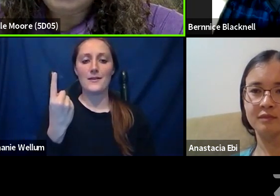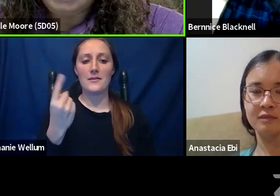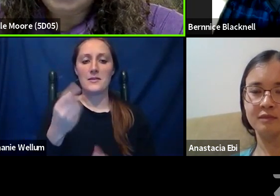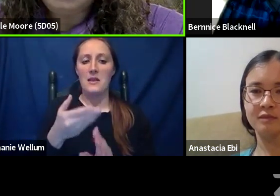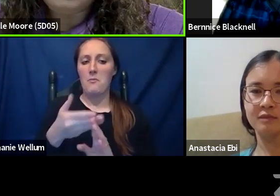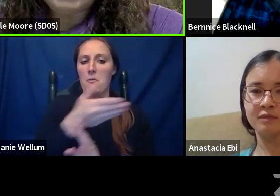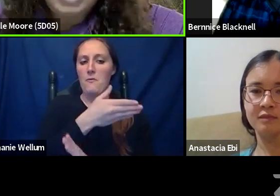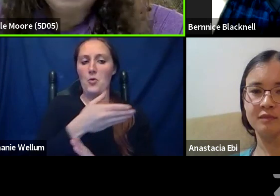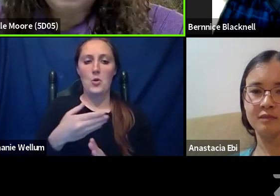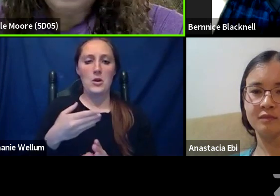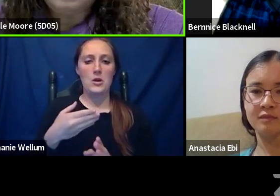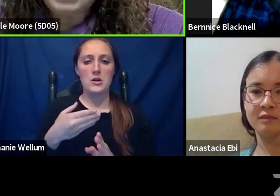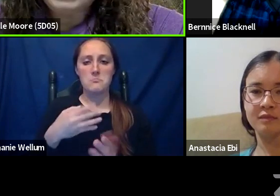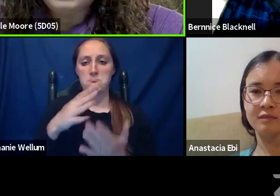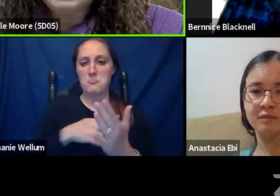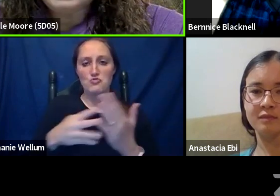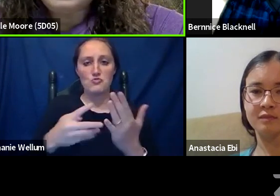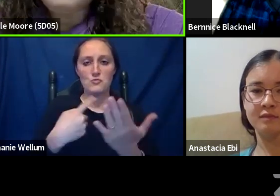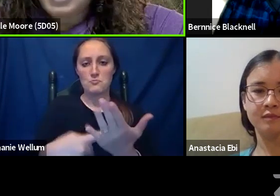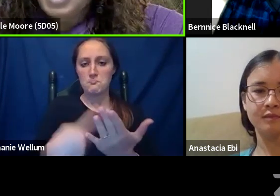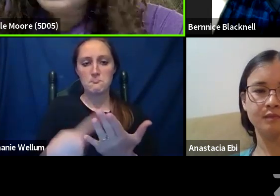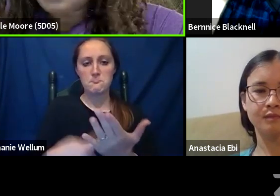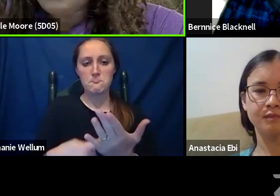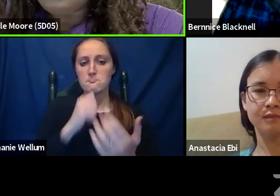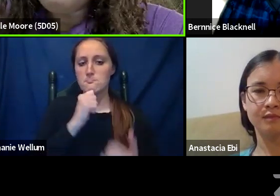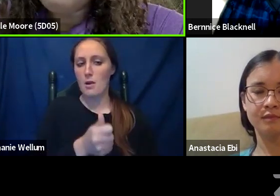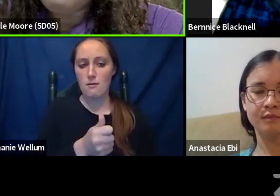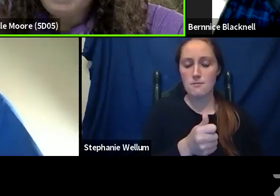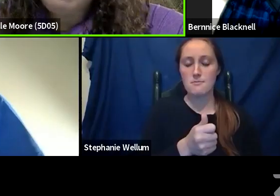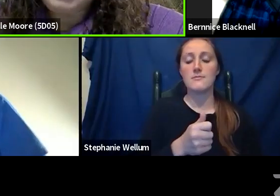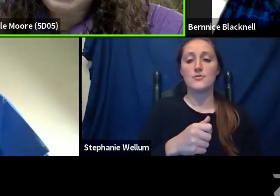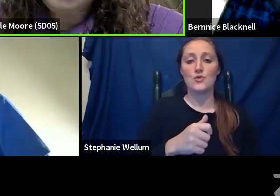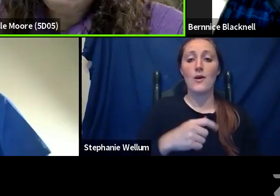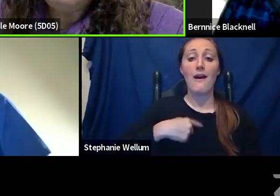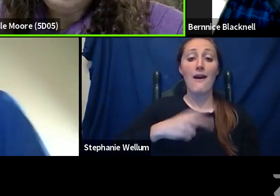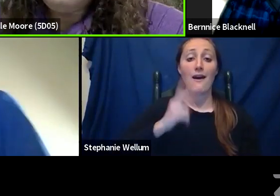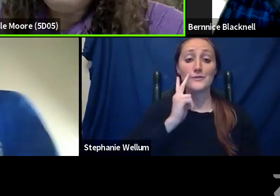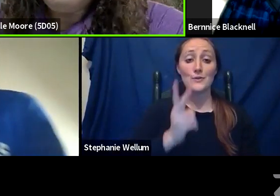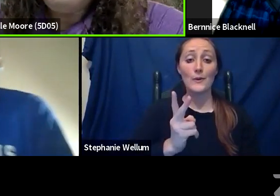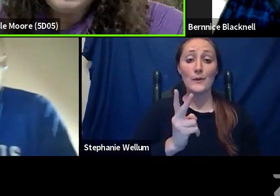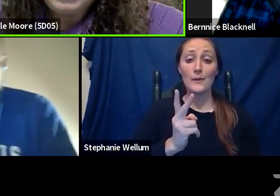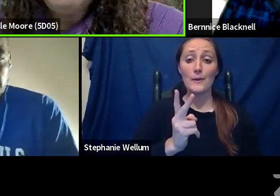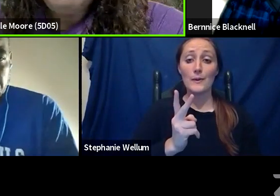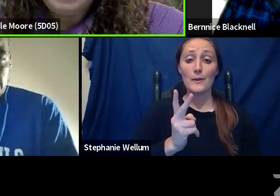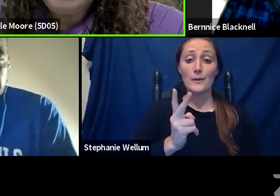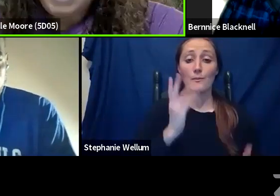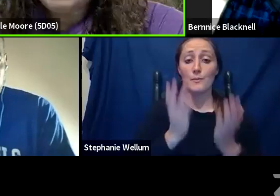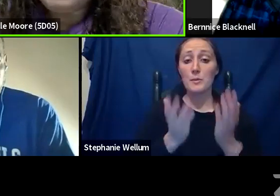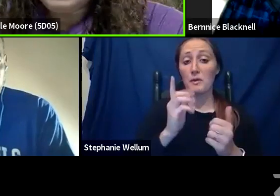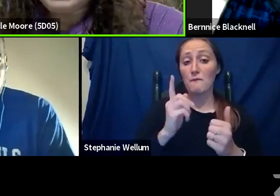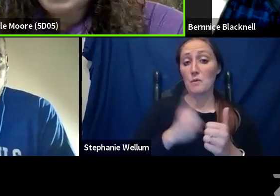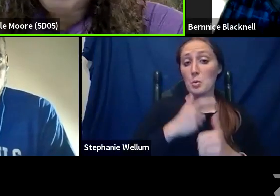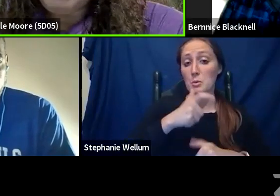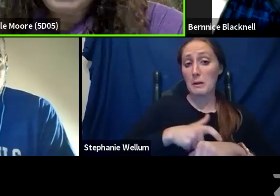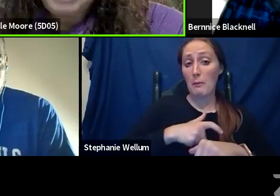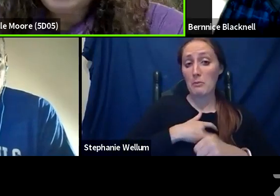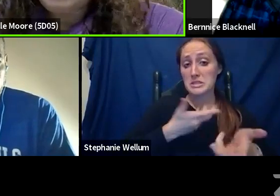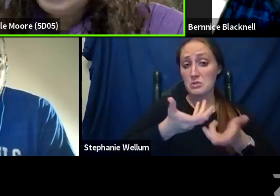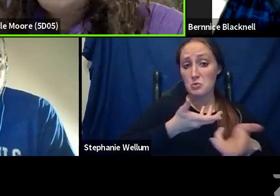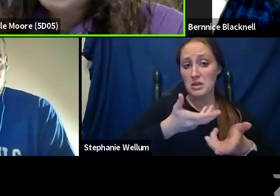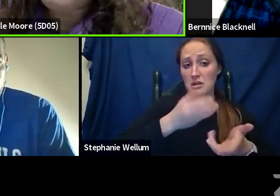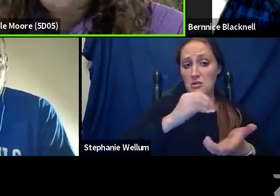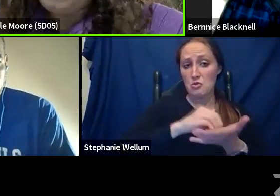our schedule. And so this is something that I saw probably the first time me interacting with the document was